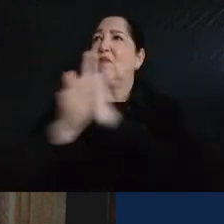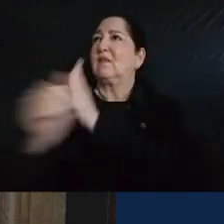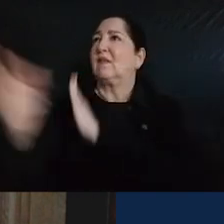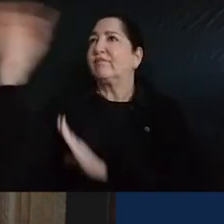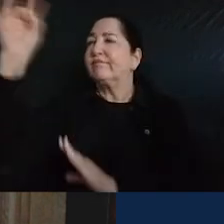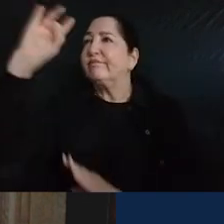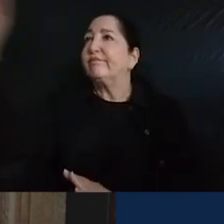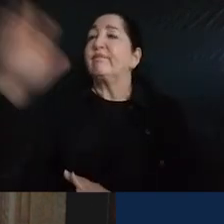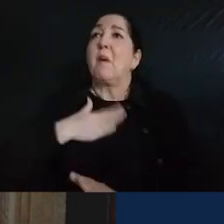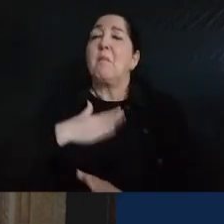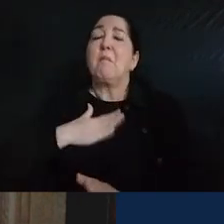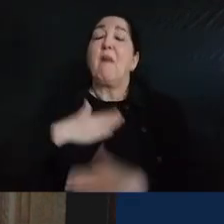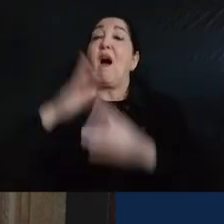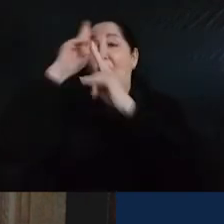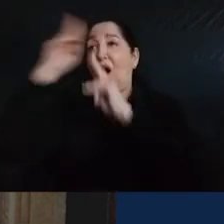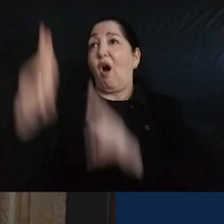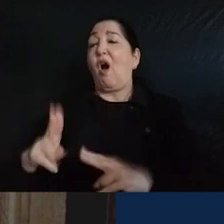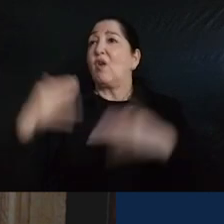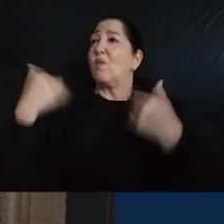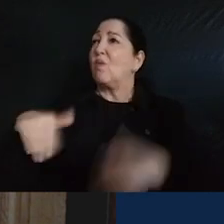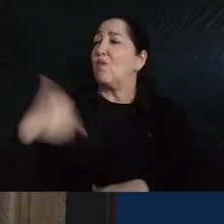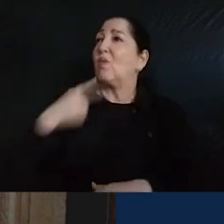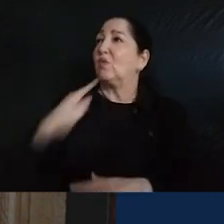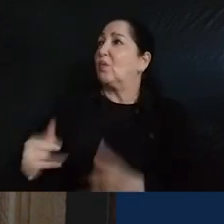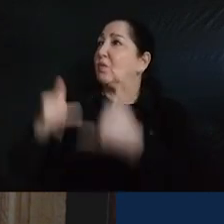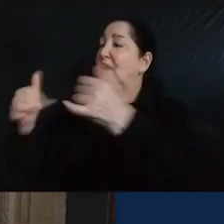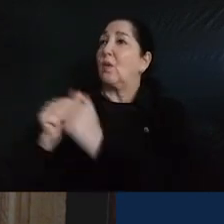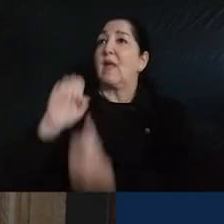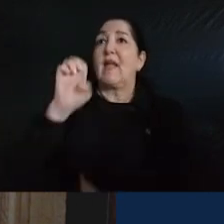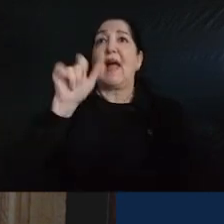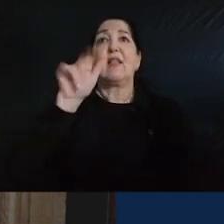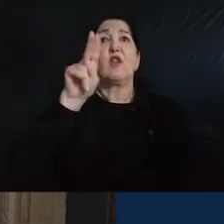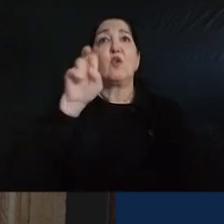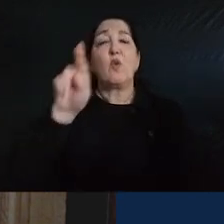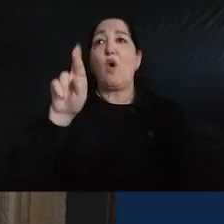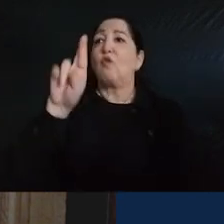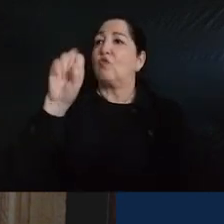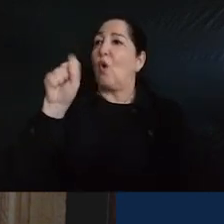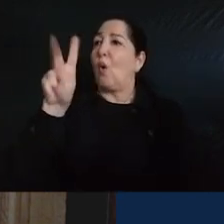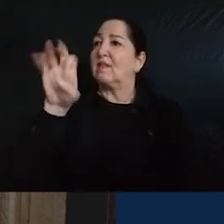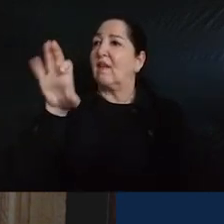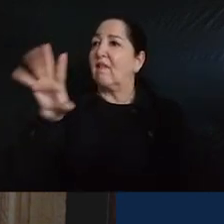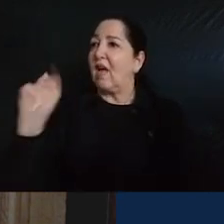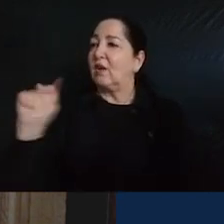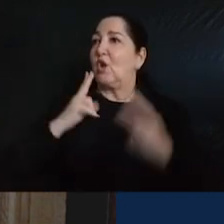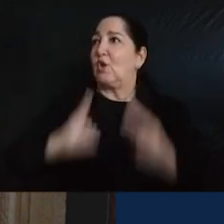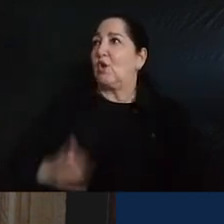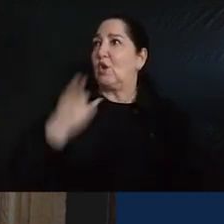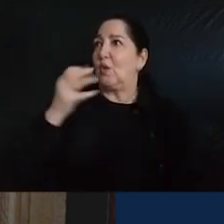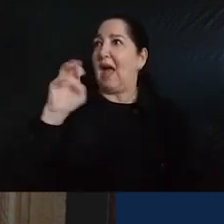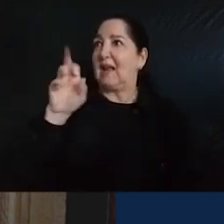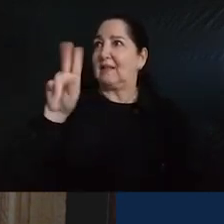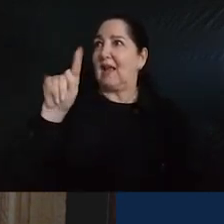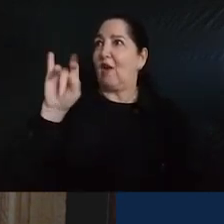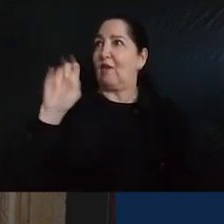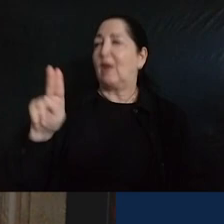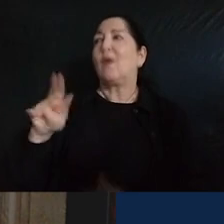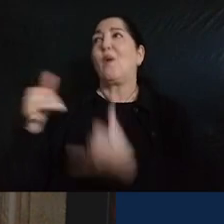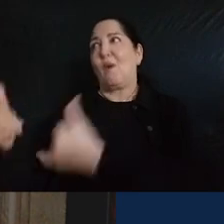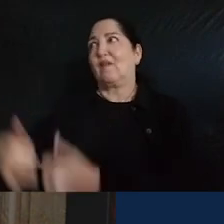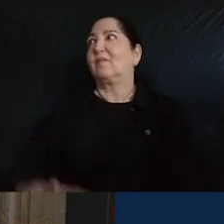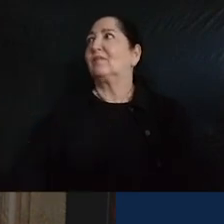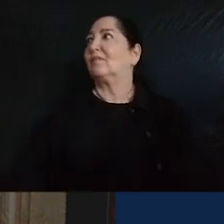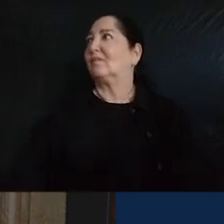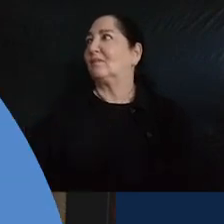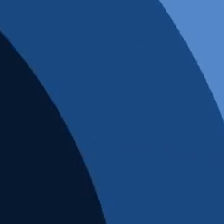and extraordinary talents, it is my distinct honor to present you with the Eleanor Roosevelt Humanitarian